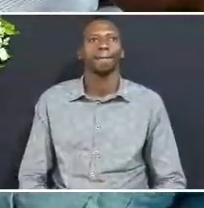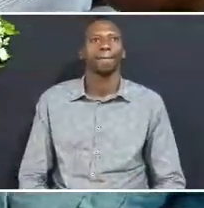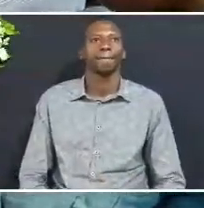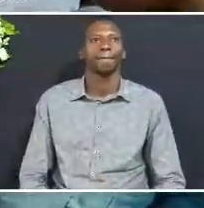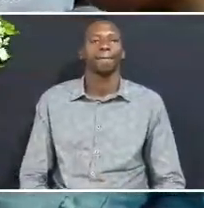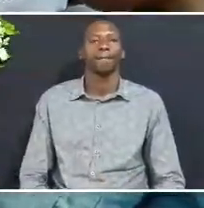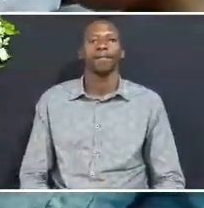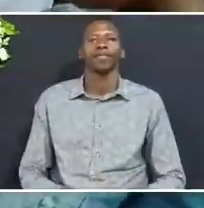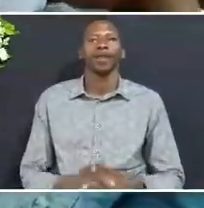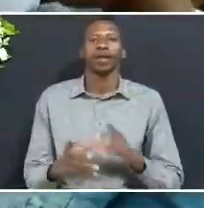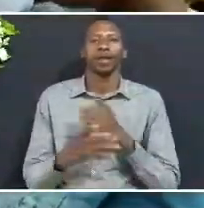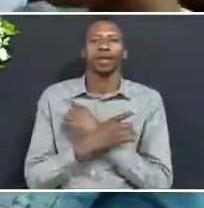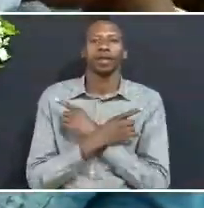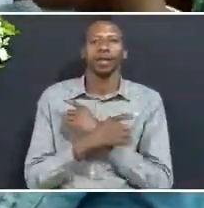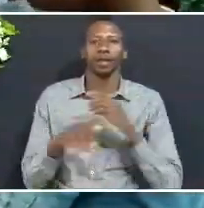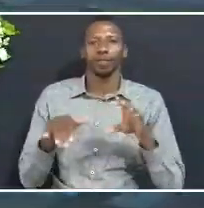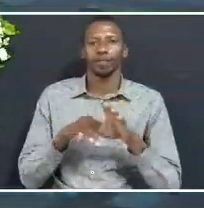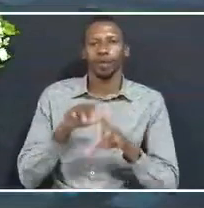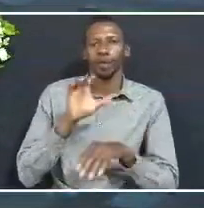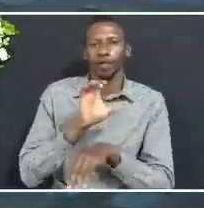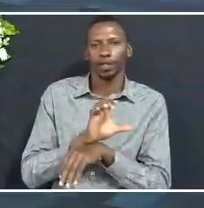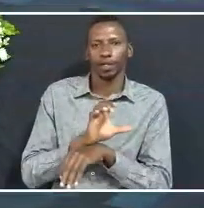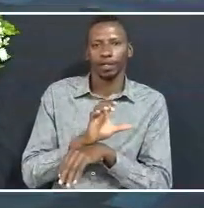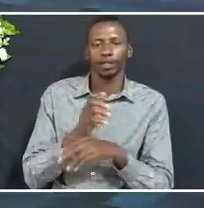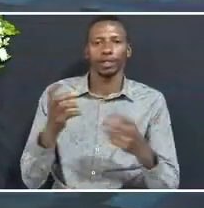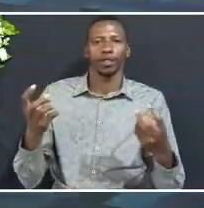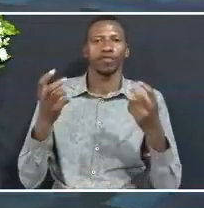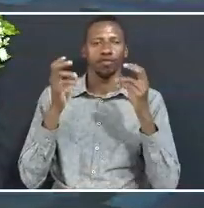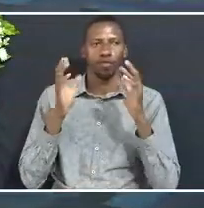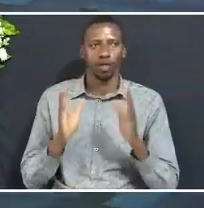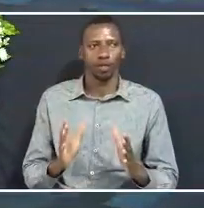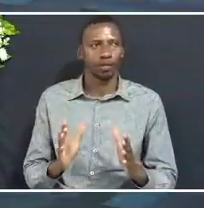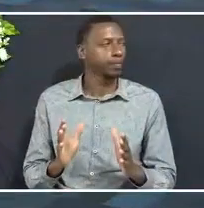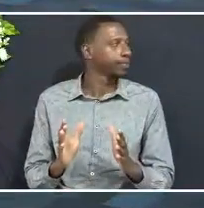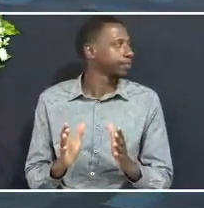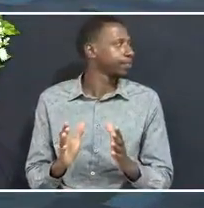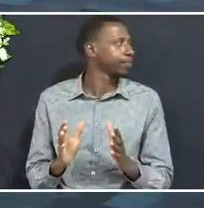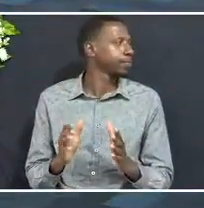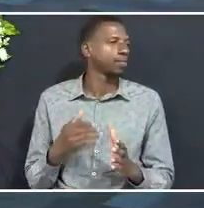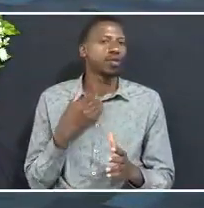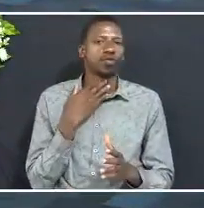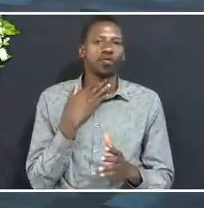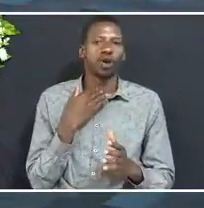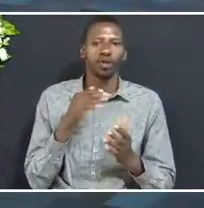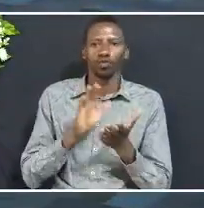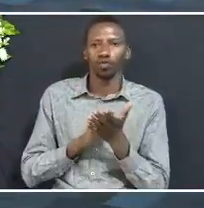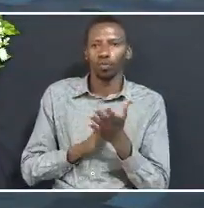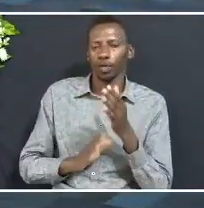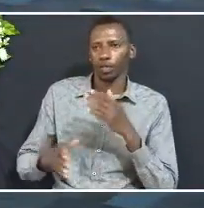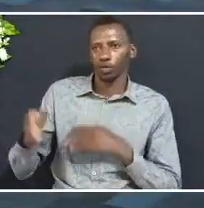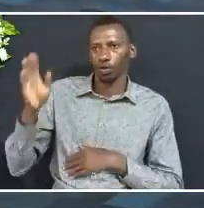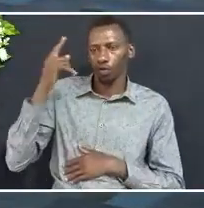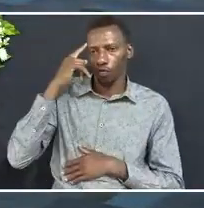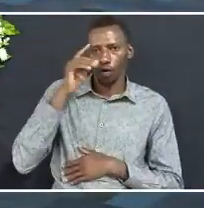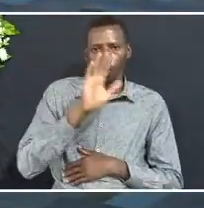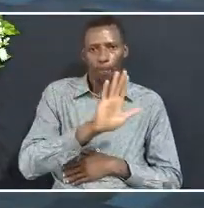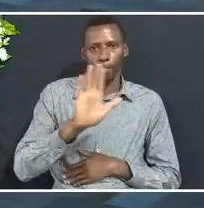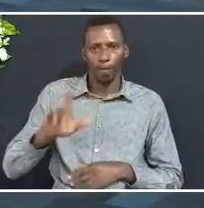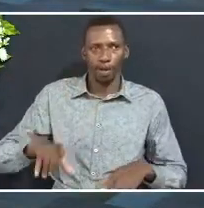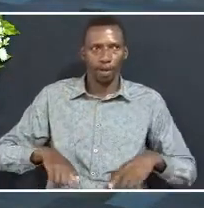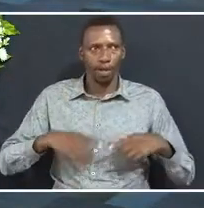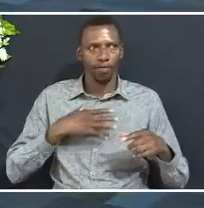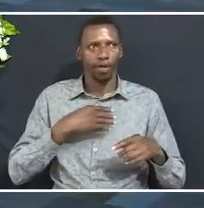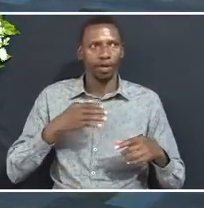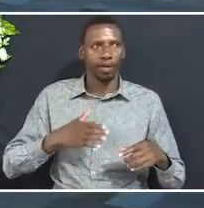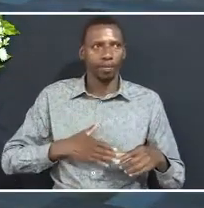Dear church members, dear viewers, we want to praise God for your life and for my